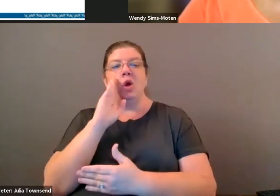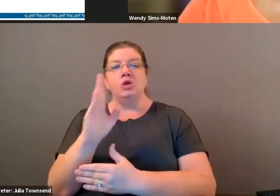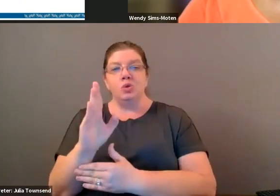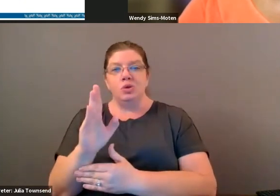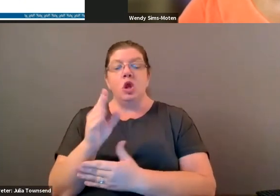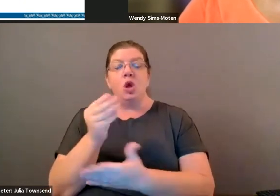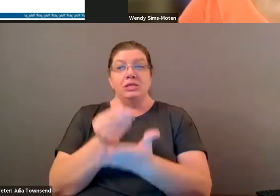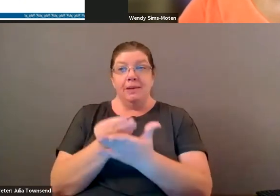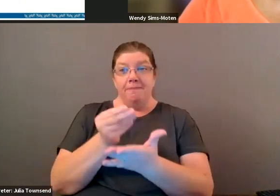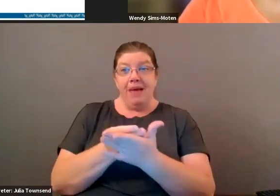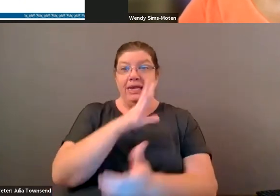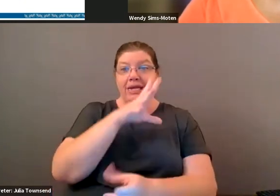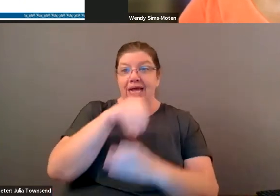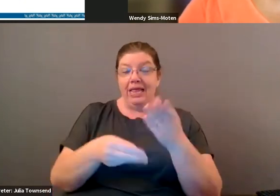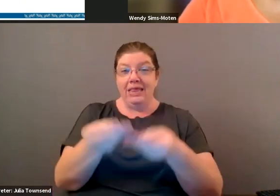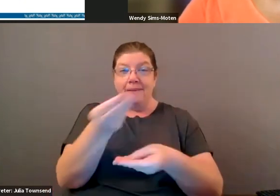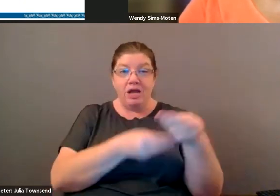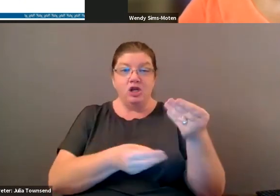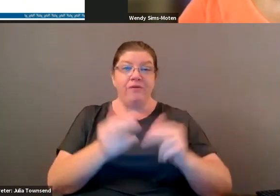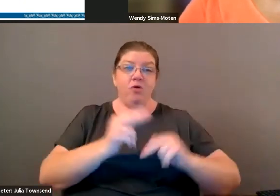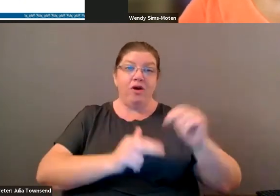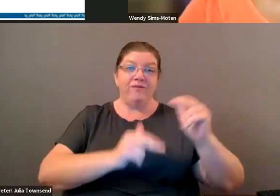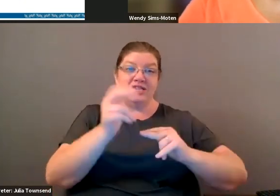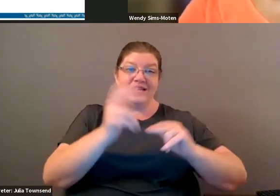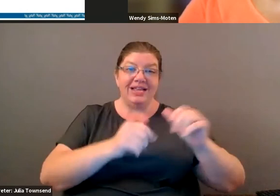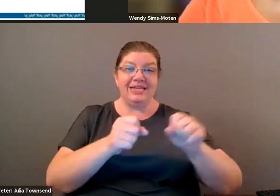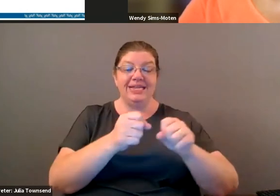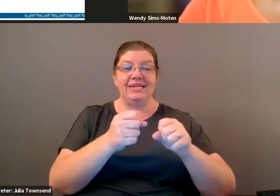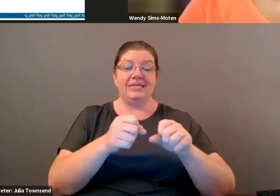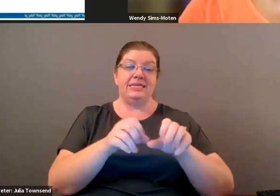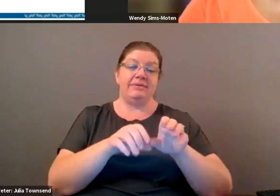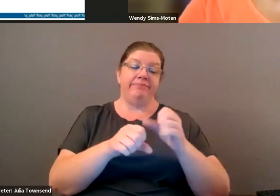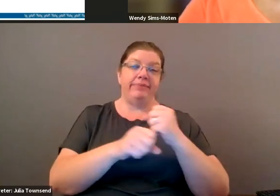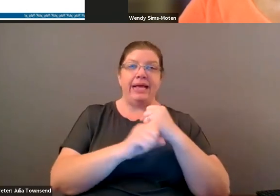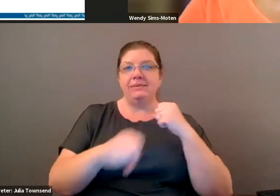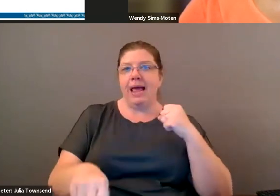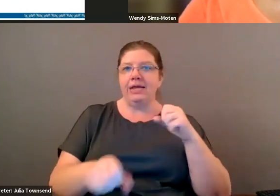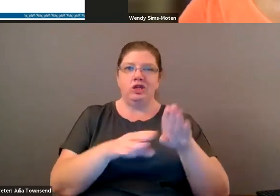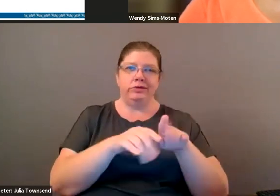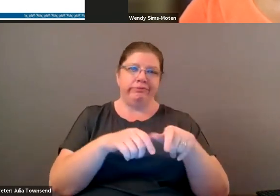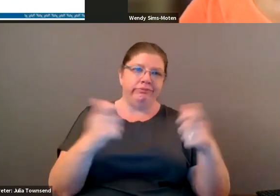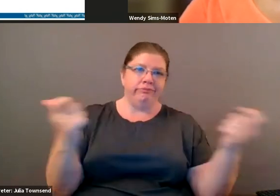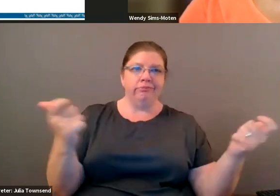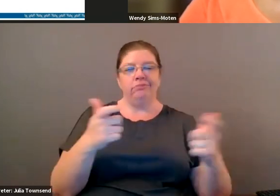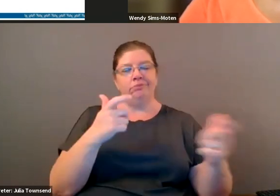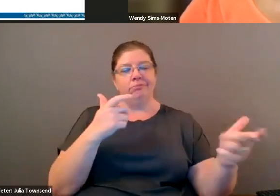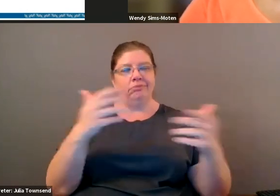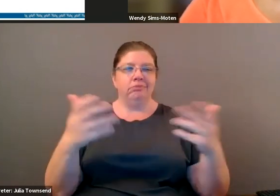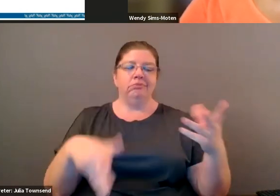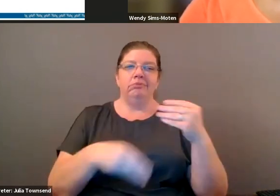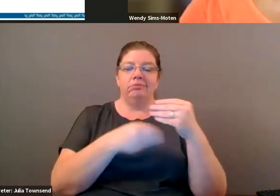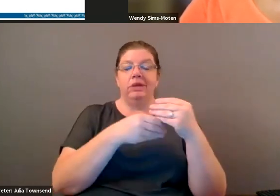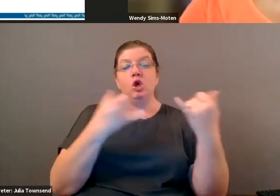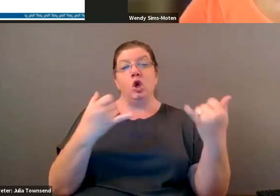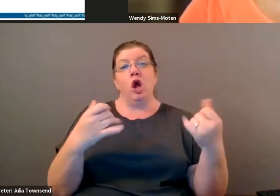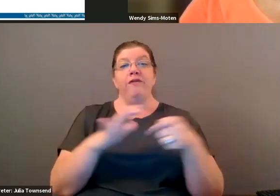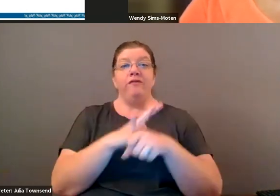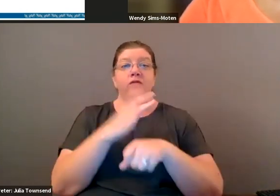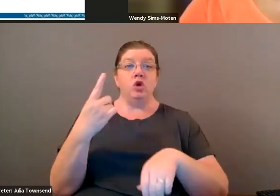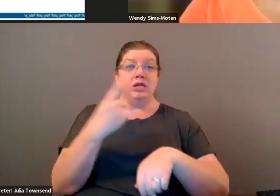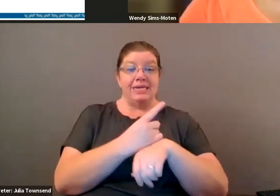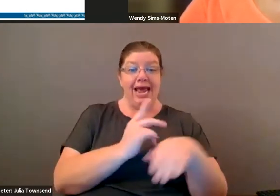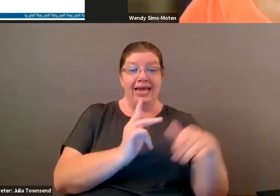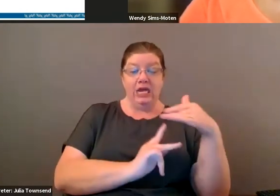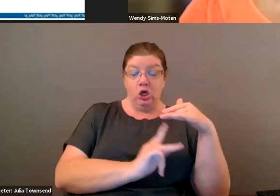there's money in the budget for facilities expansion. So currently there is a full-day kindergarten facilities